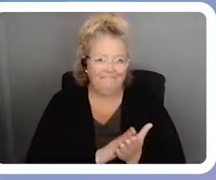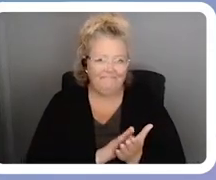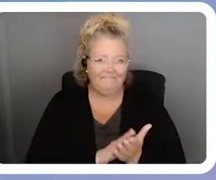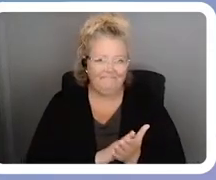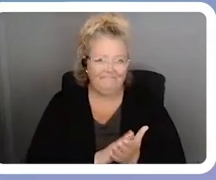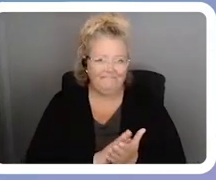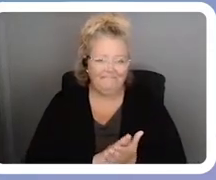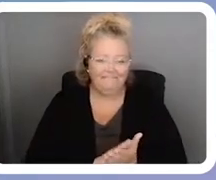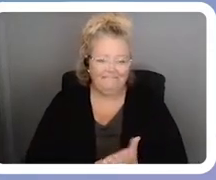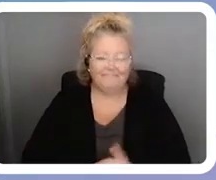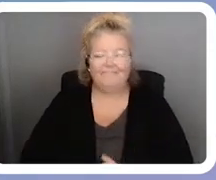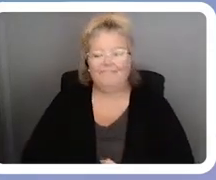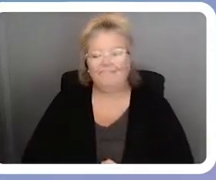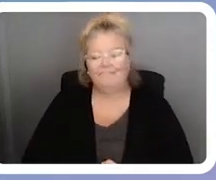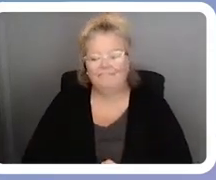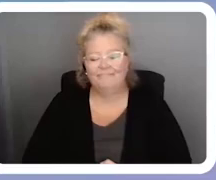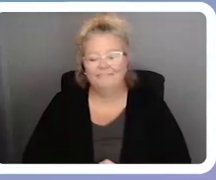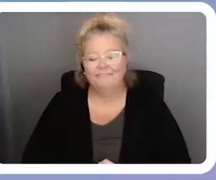Well,